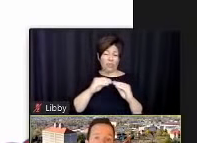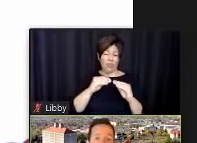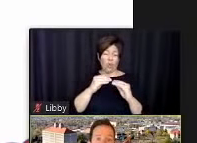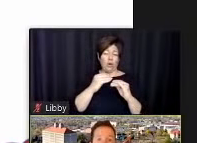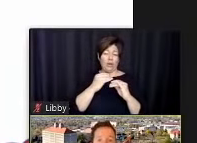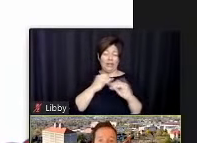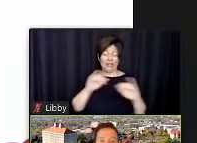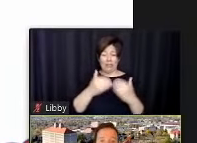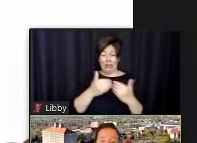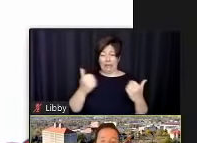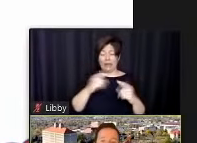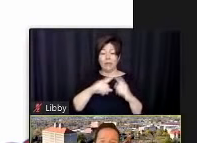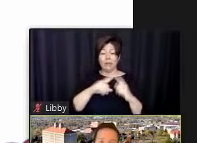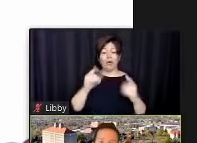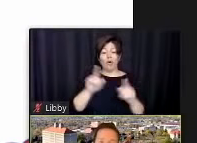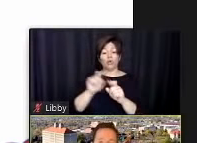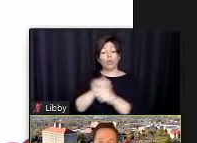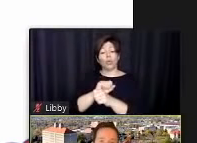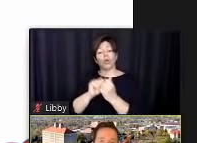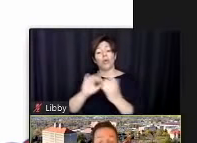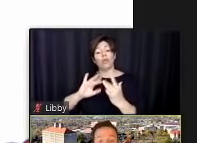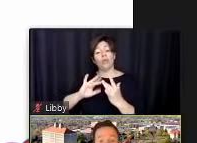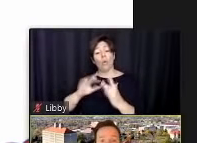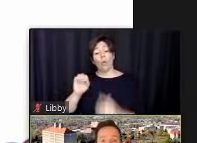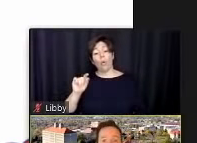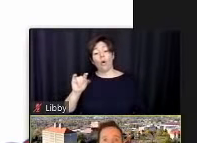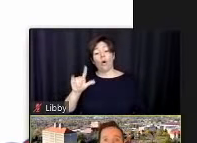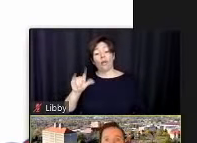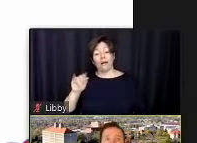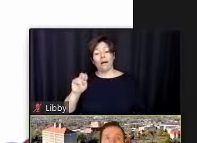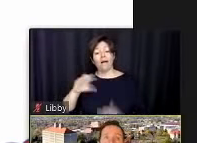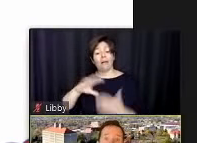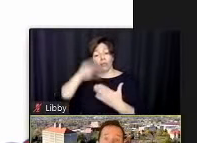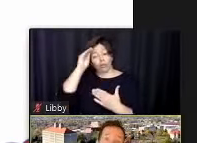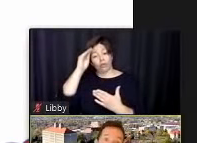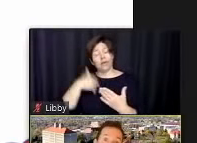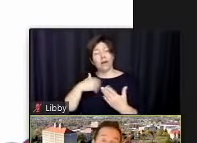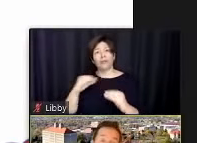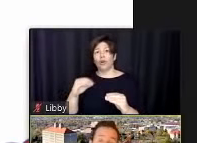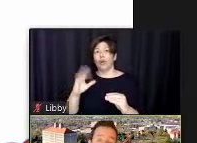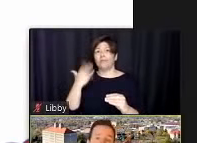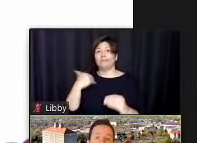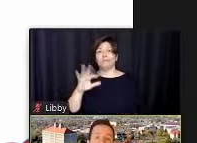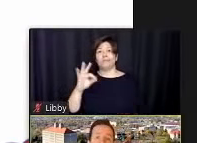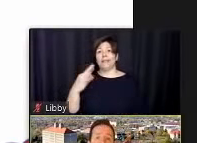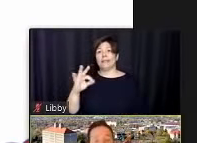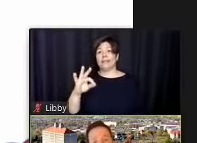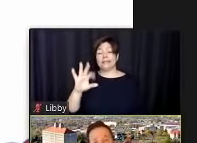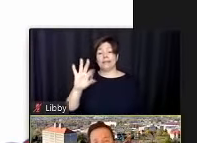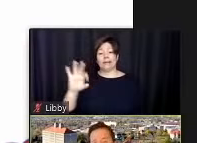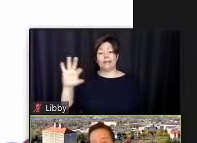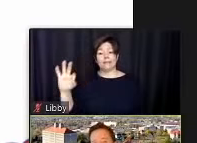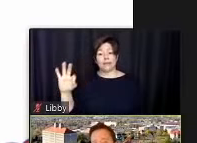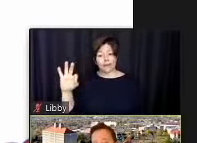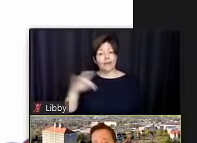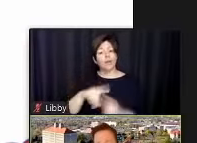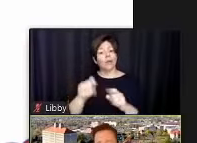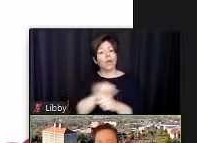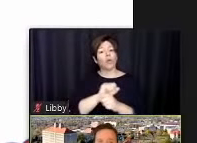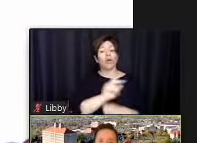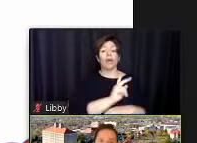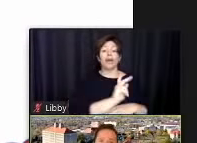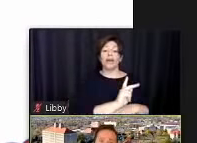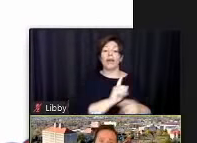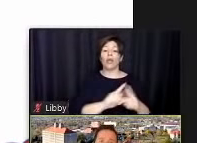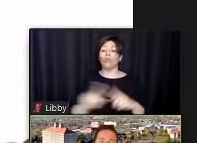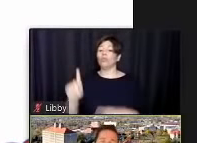I've worked in the area of online learning. I've taught in online learning, oh gosh, since 1999. But I've worked in K-12